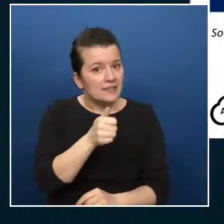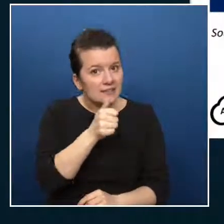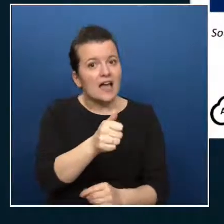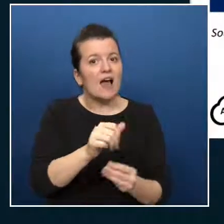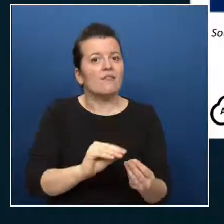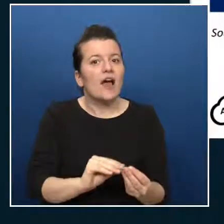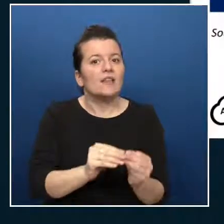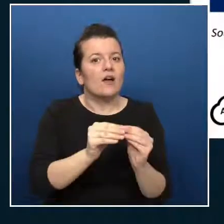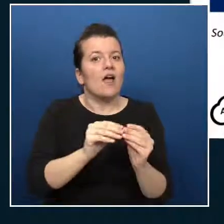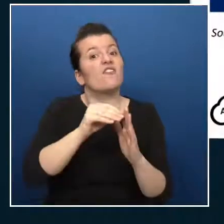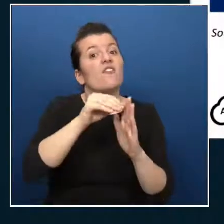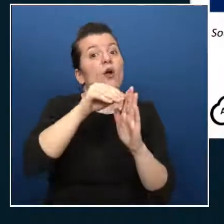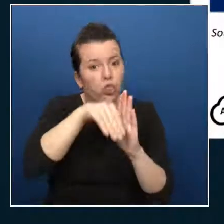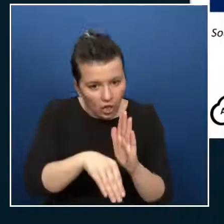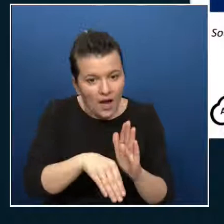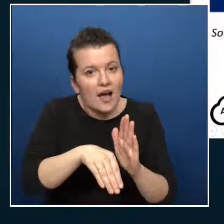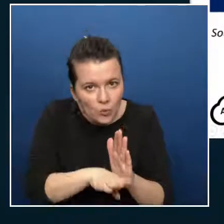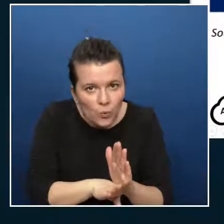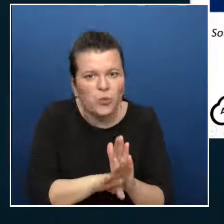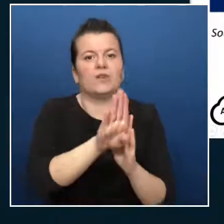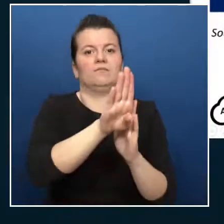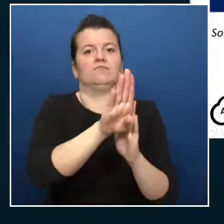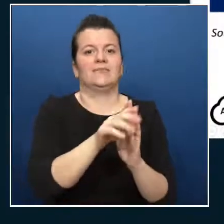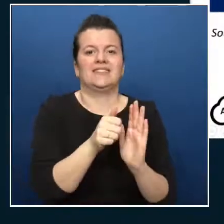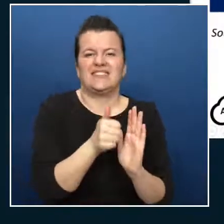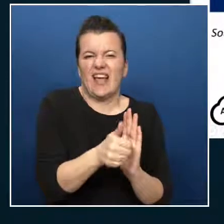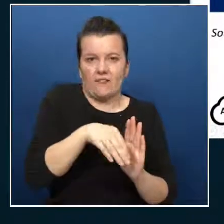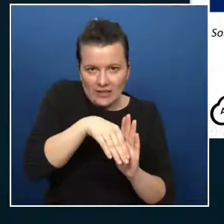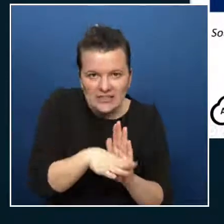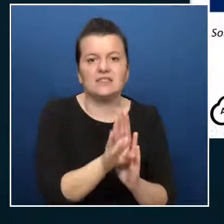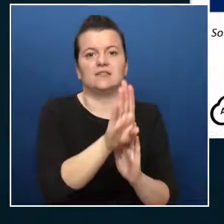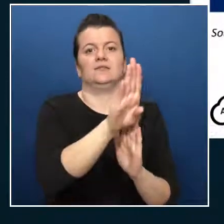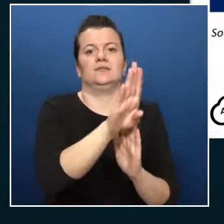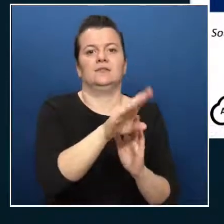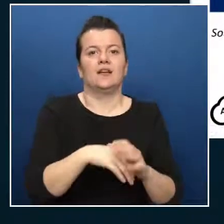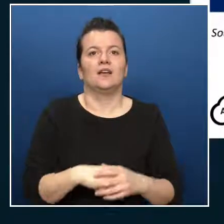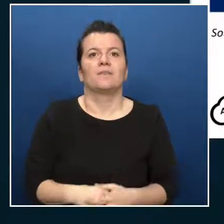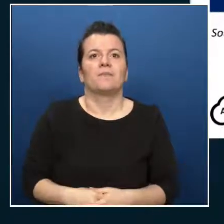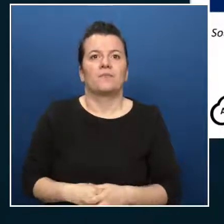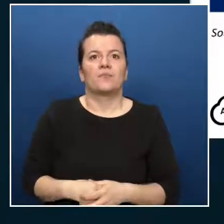upon failure, and make things redundant.